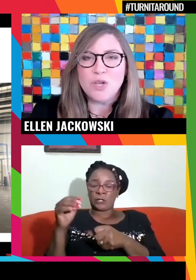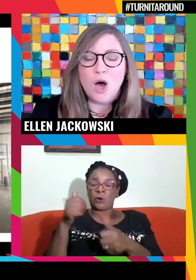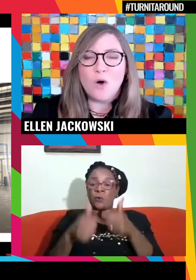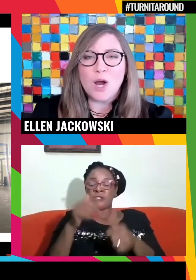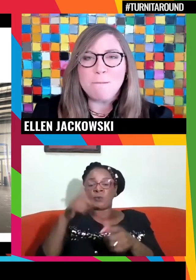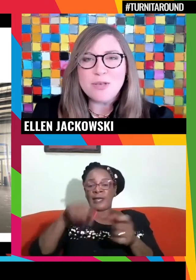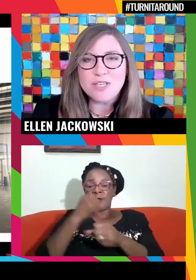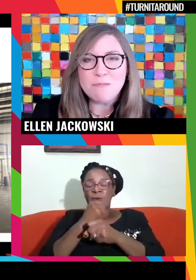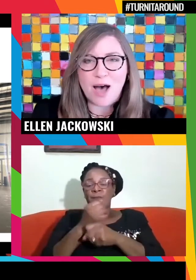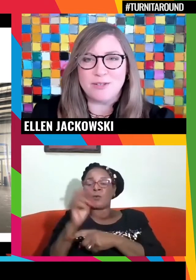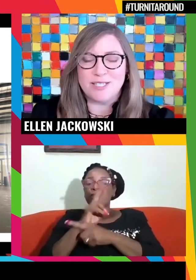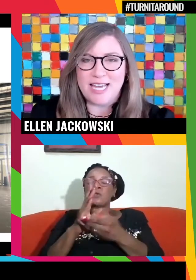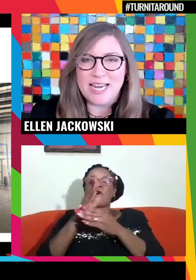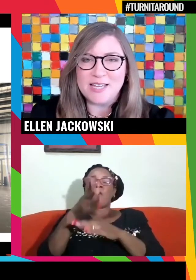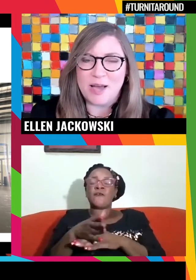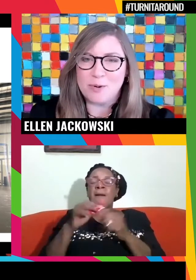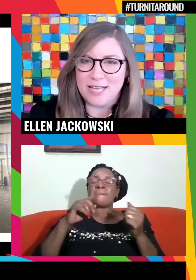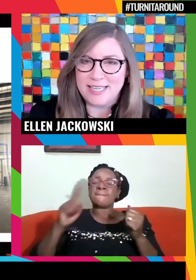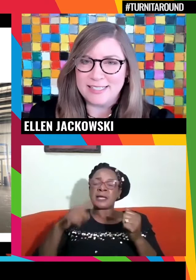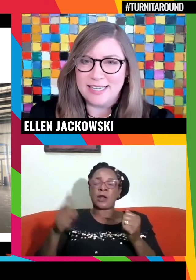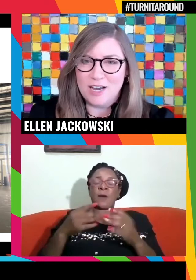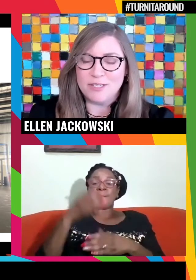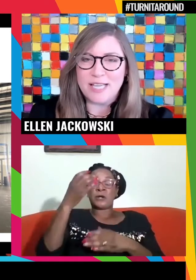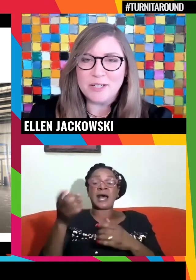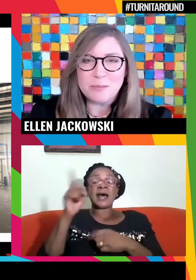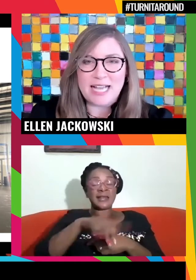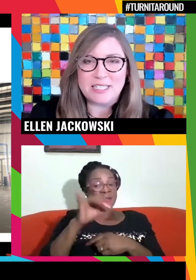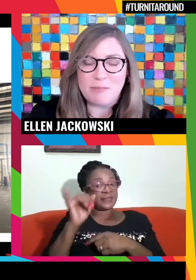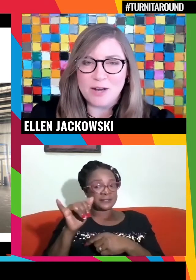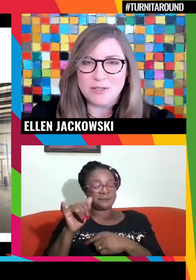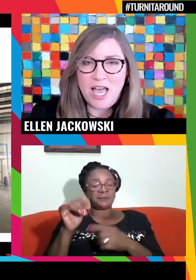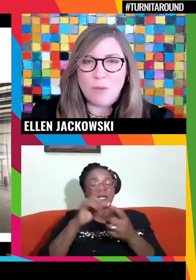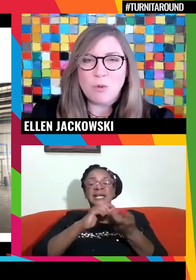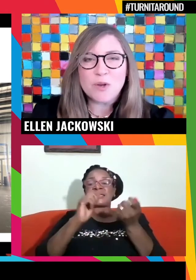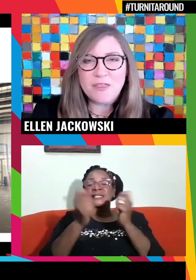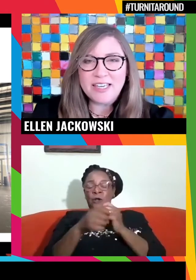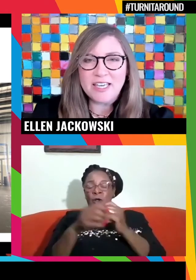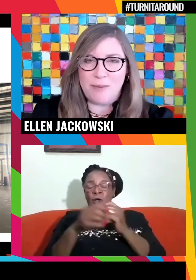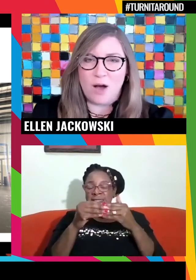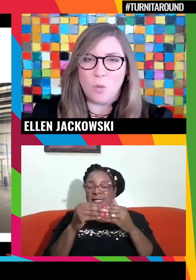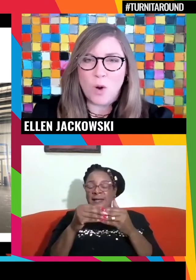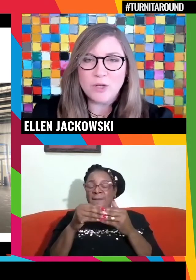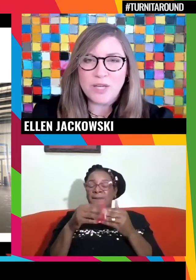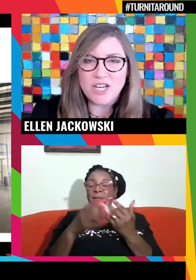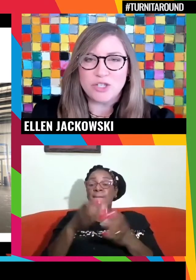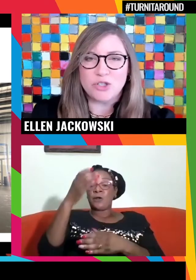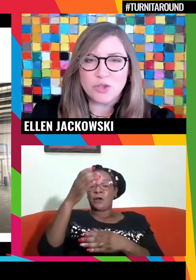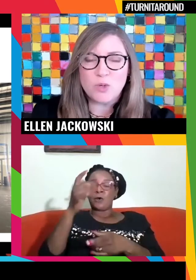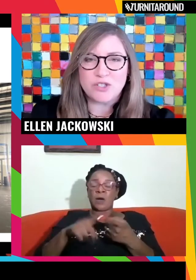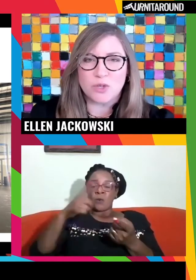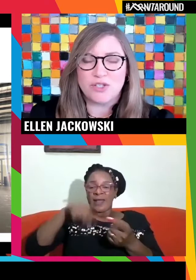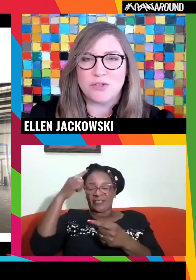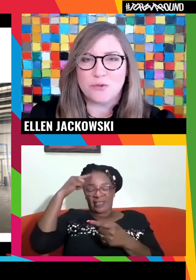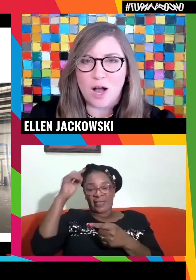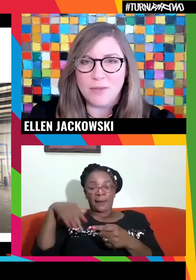we use over 1 million bottles a day in that process, recycled plastic bottles. And when we were thinking about what location should